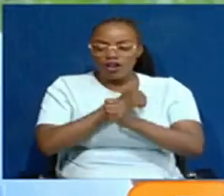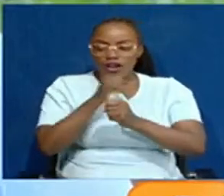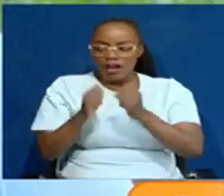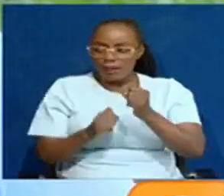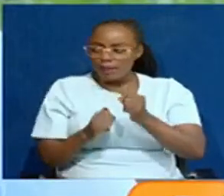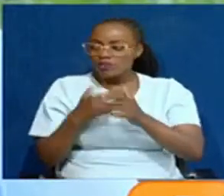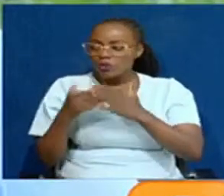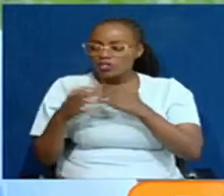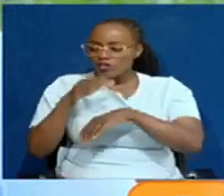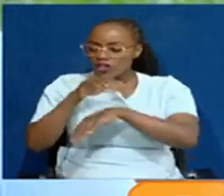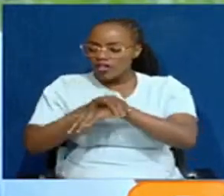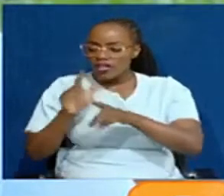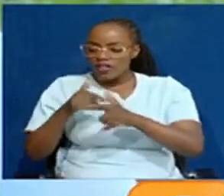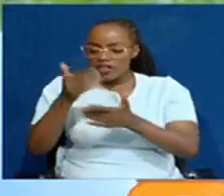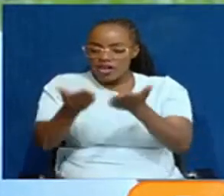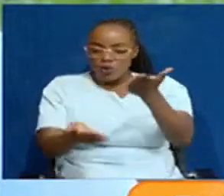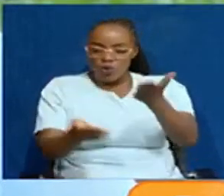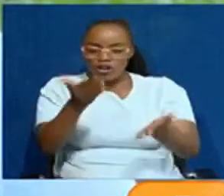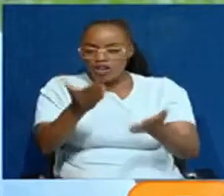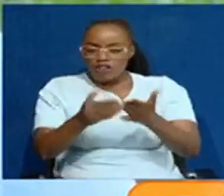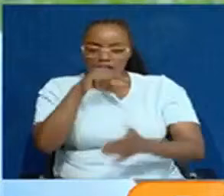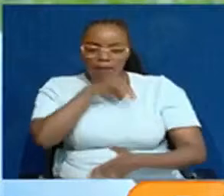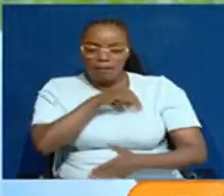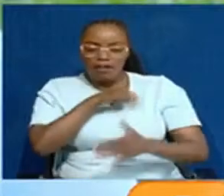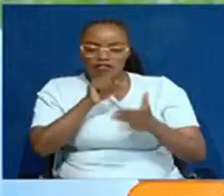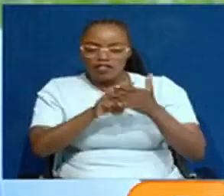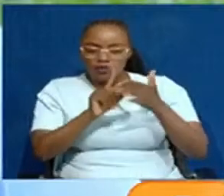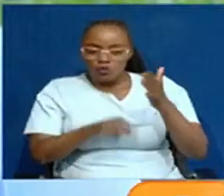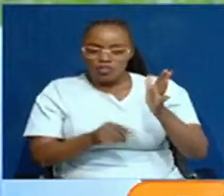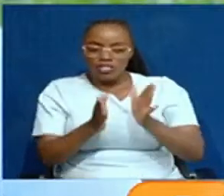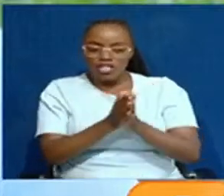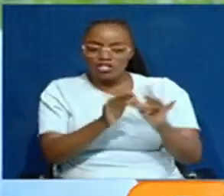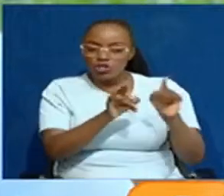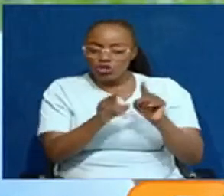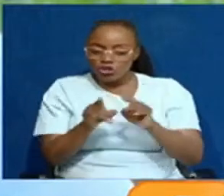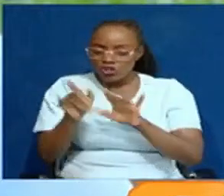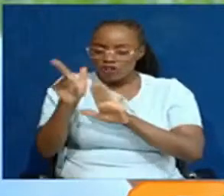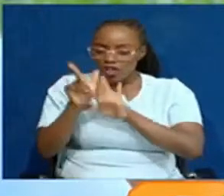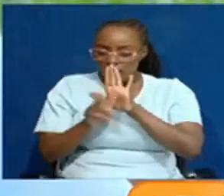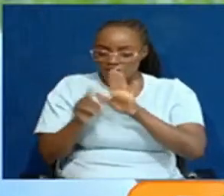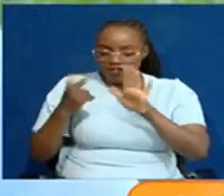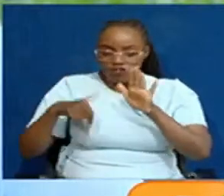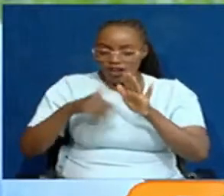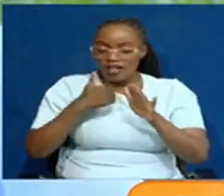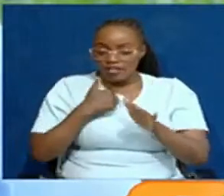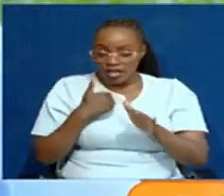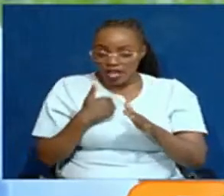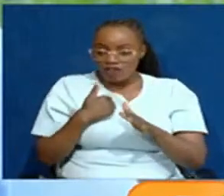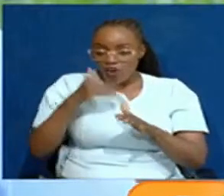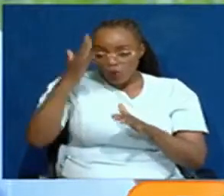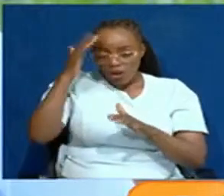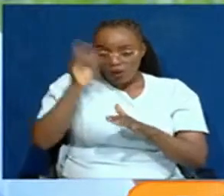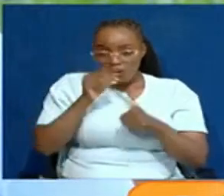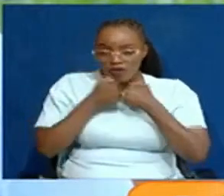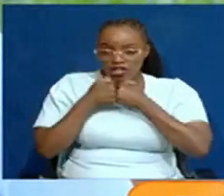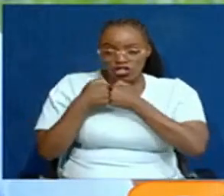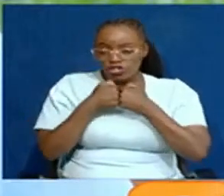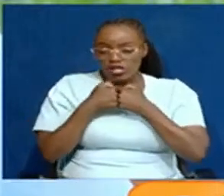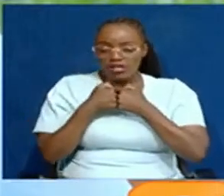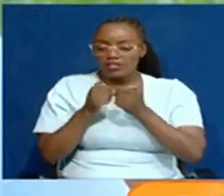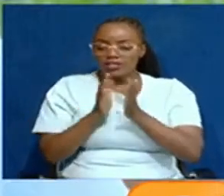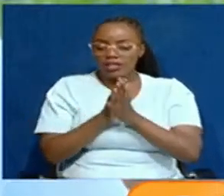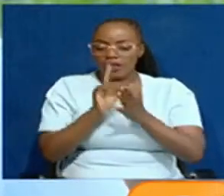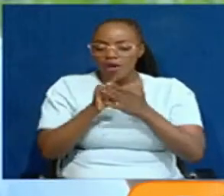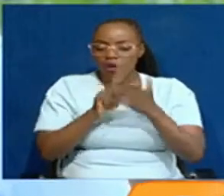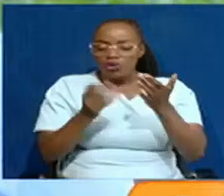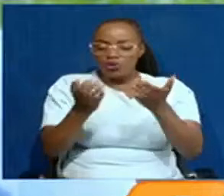yield, and then we can quantify what were the benefits. And also, there are lessons for us. We know what are the challenges and what do we